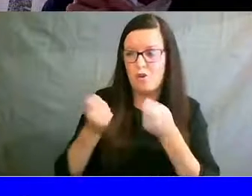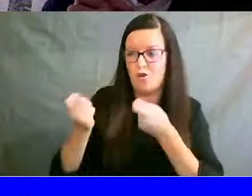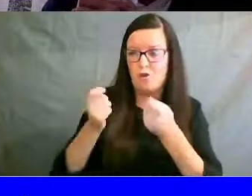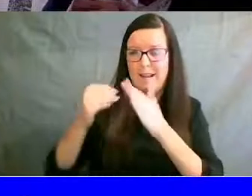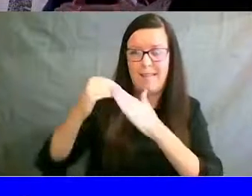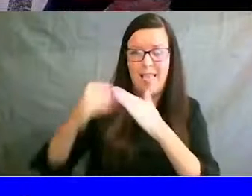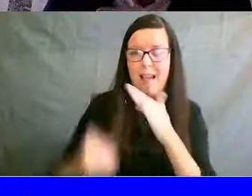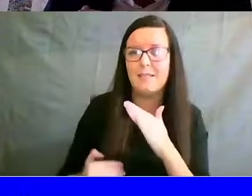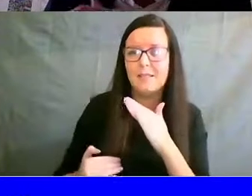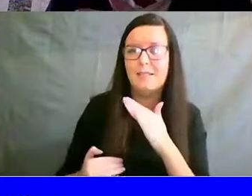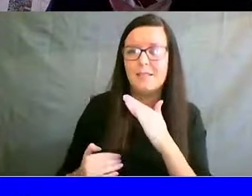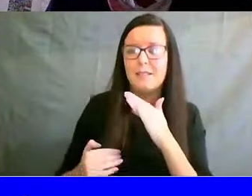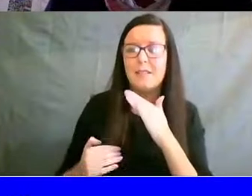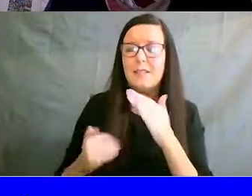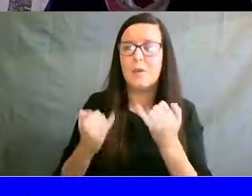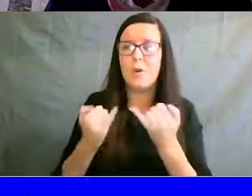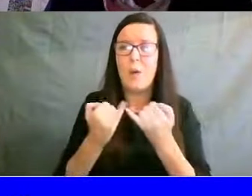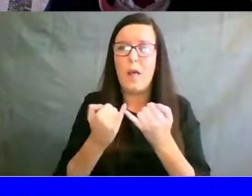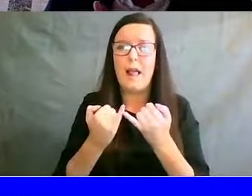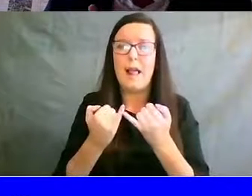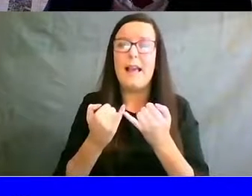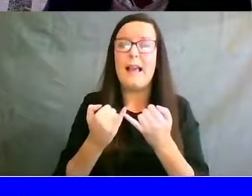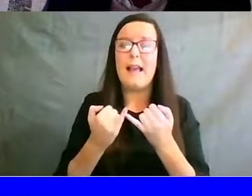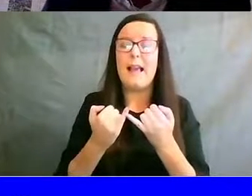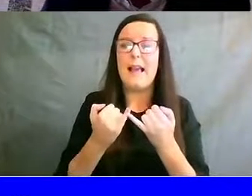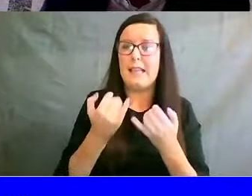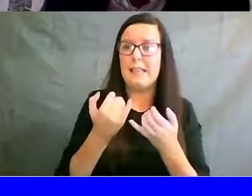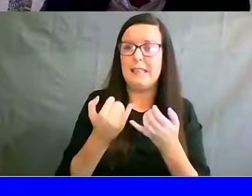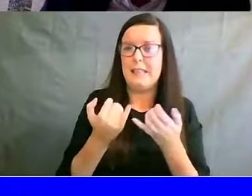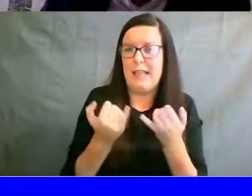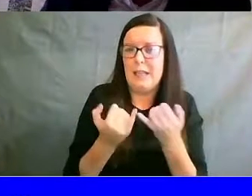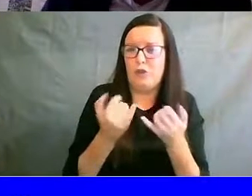such as children. So if we go to the next slide,